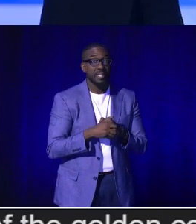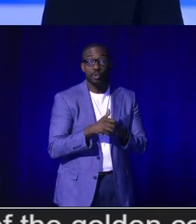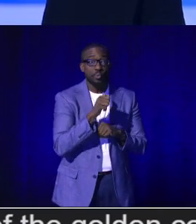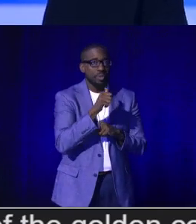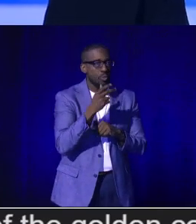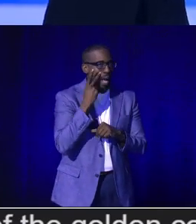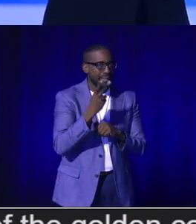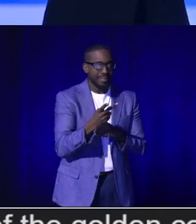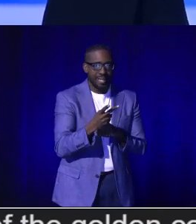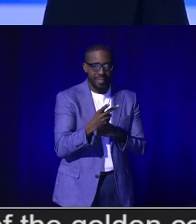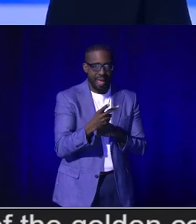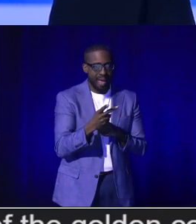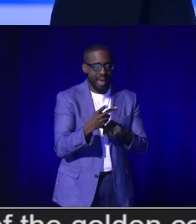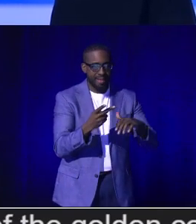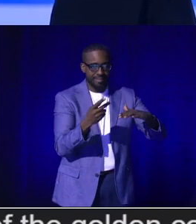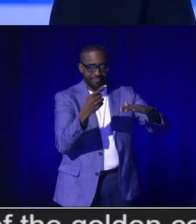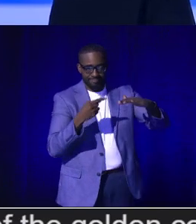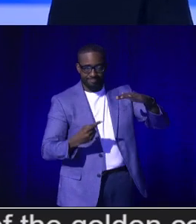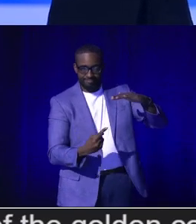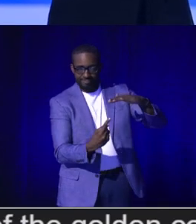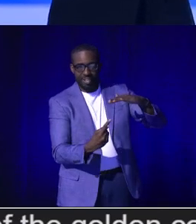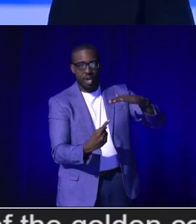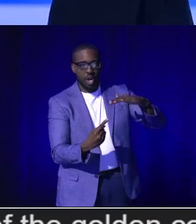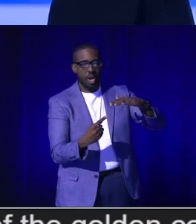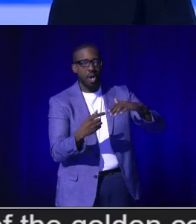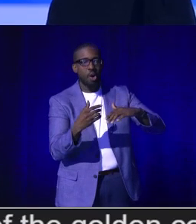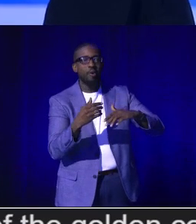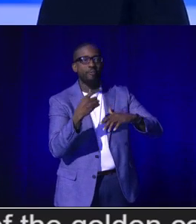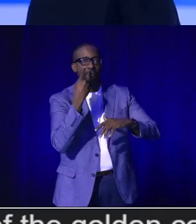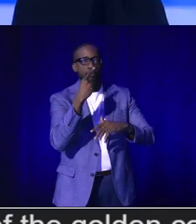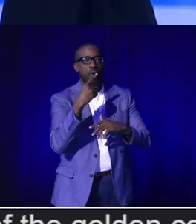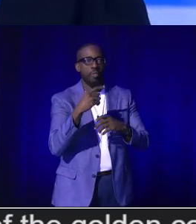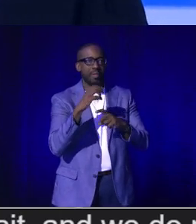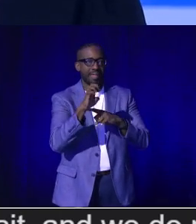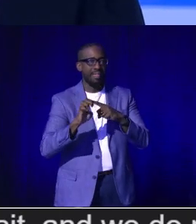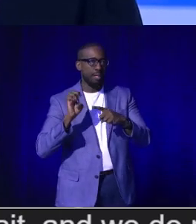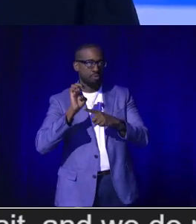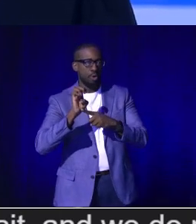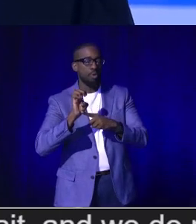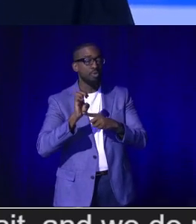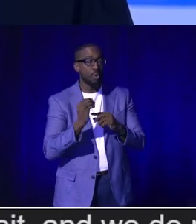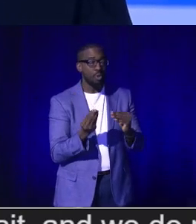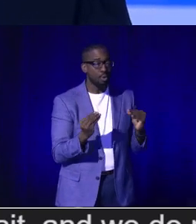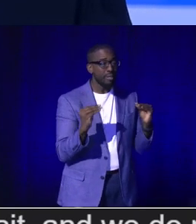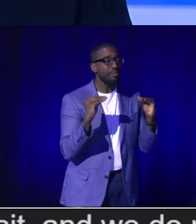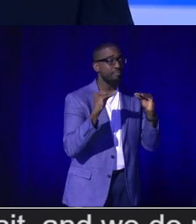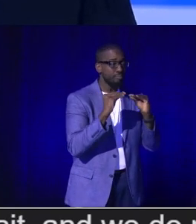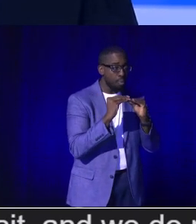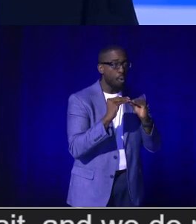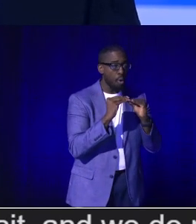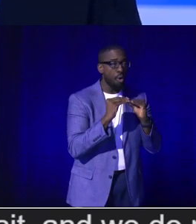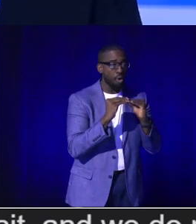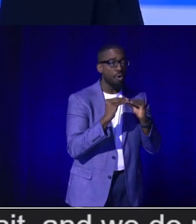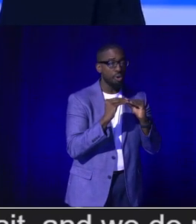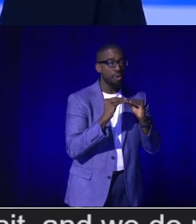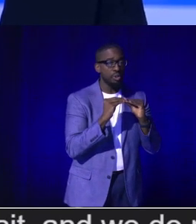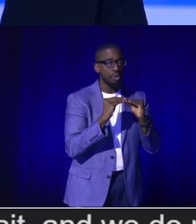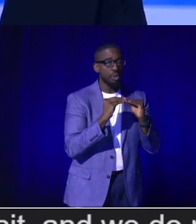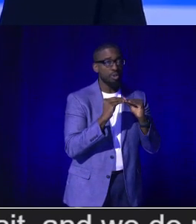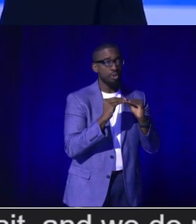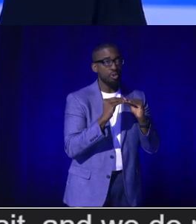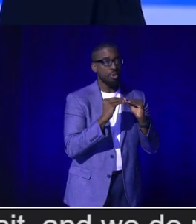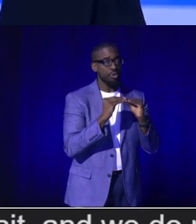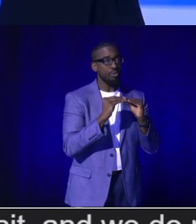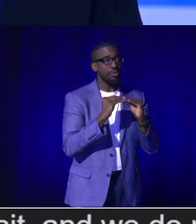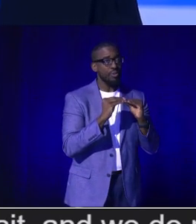down the carbon electrode. So there's much more propensity for lithium plating to occur when we have this